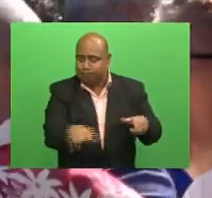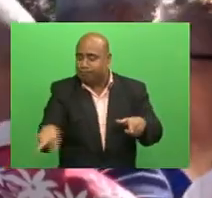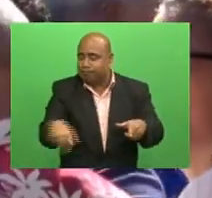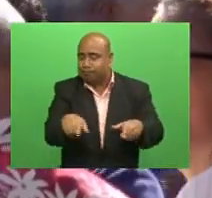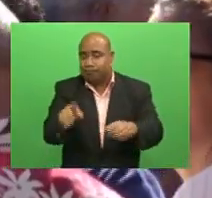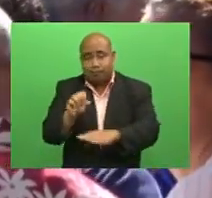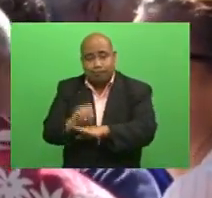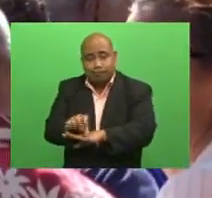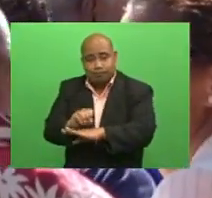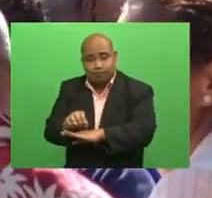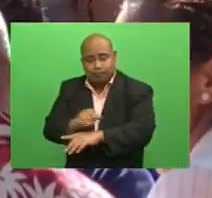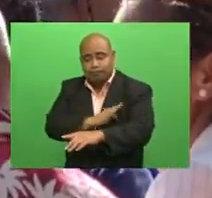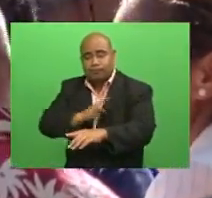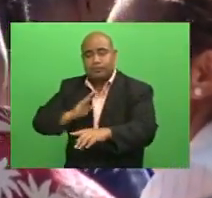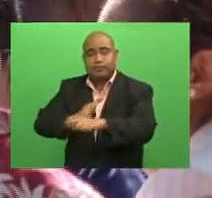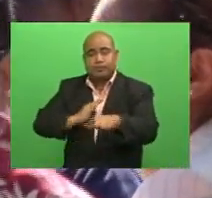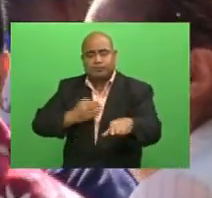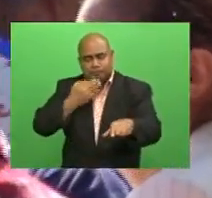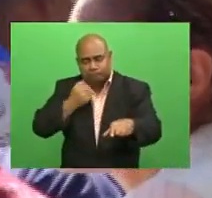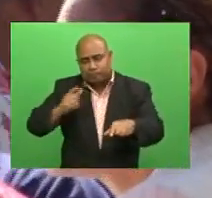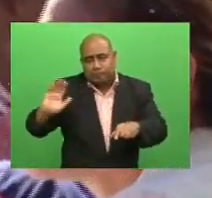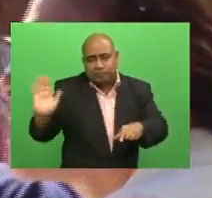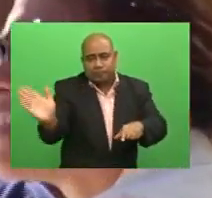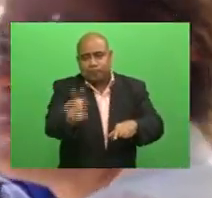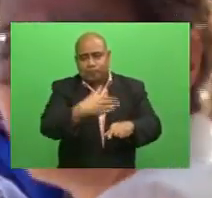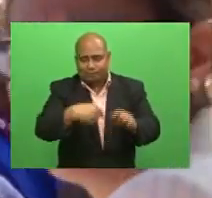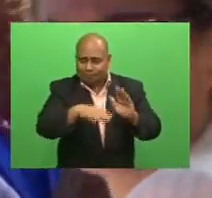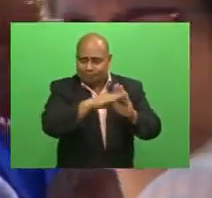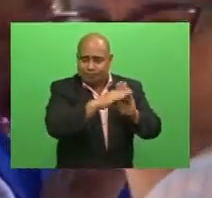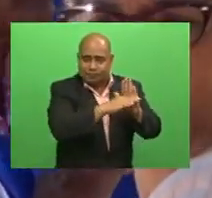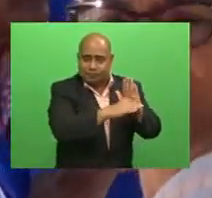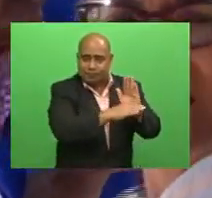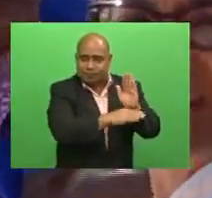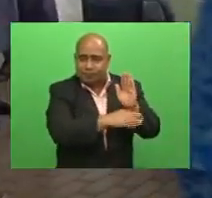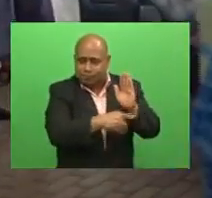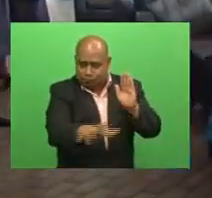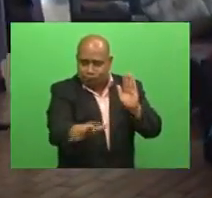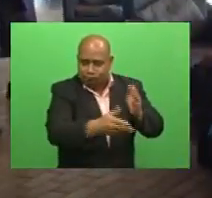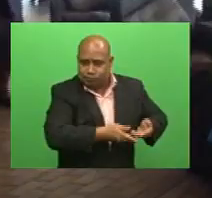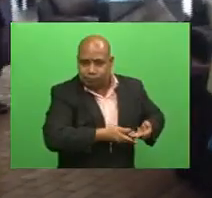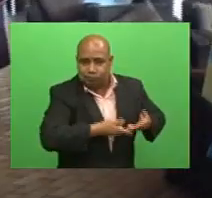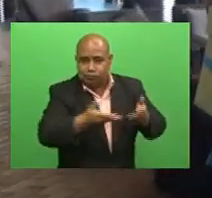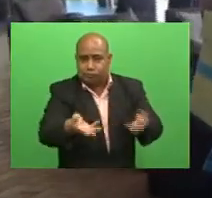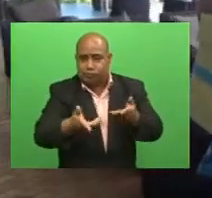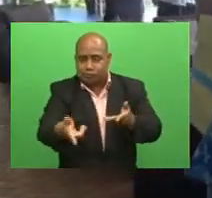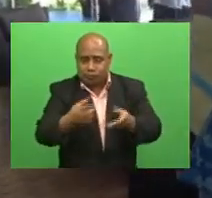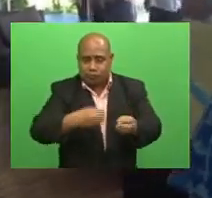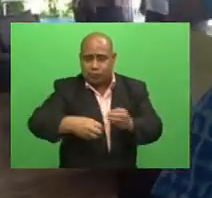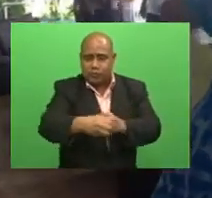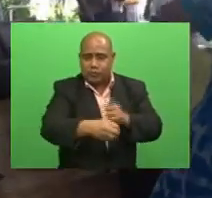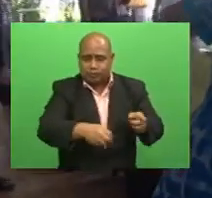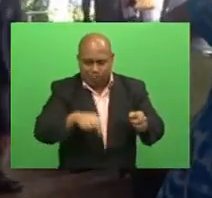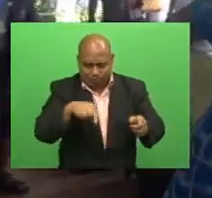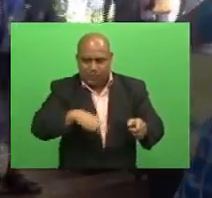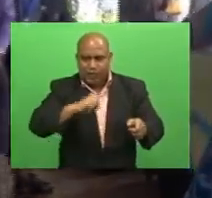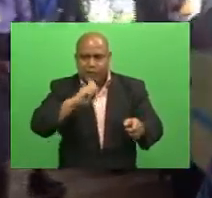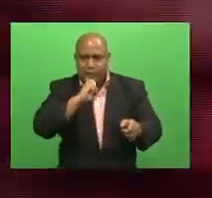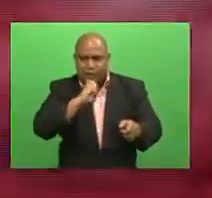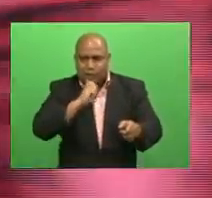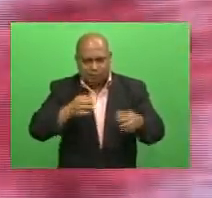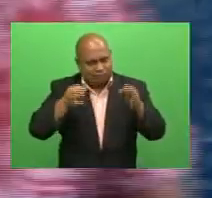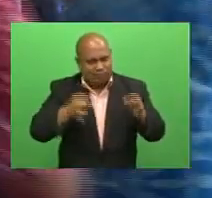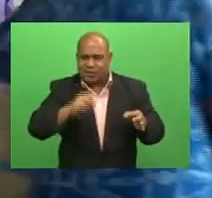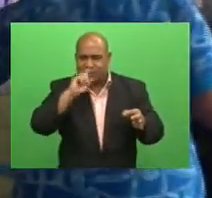all requirements before making another submission. Late this afternoon, the management board was unable to decide how to appoint a